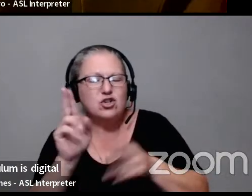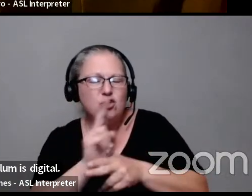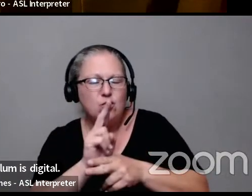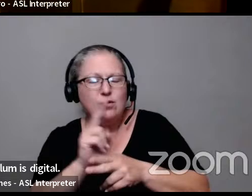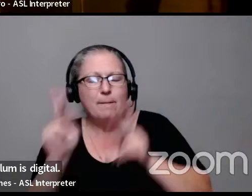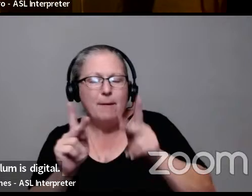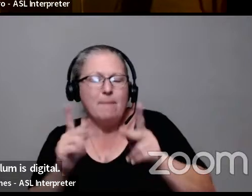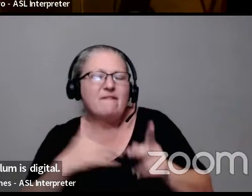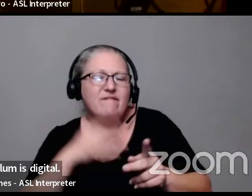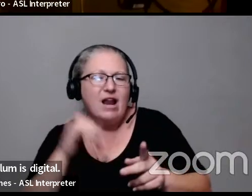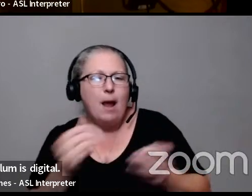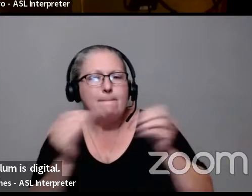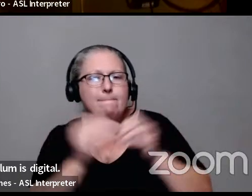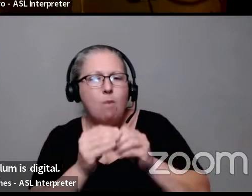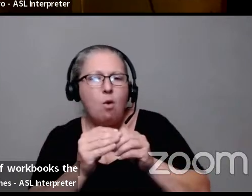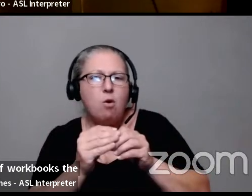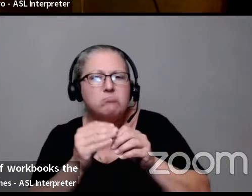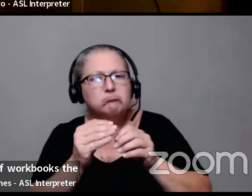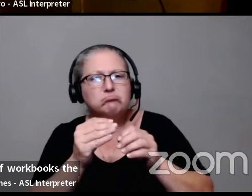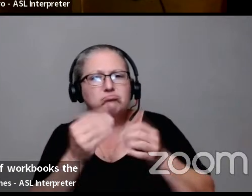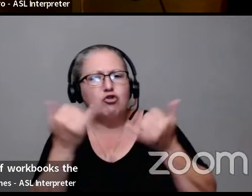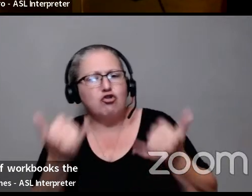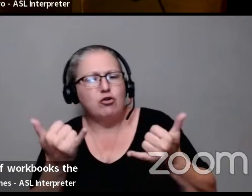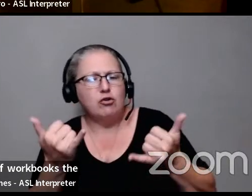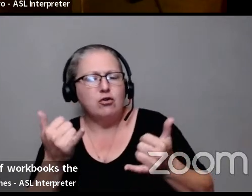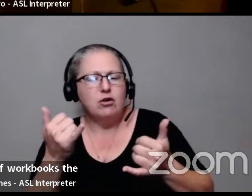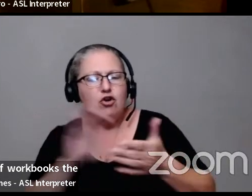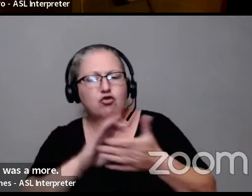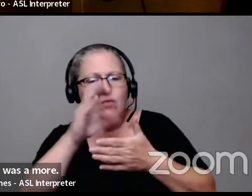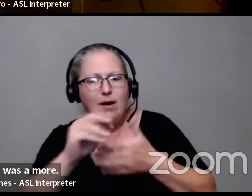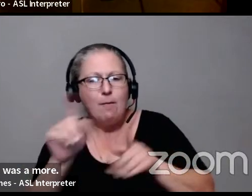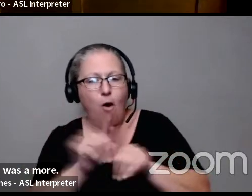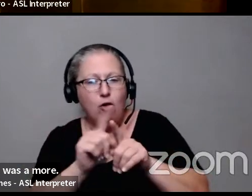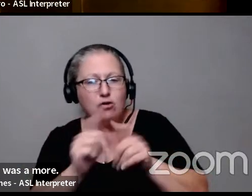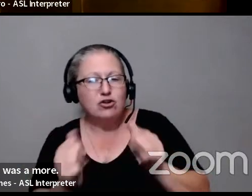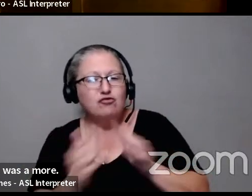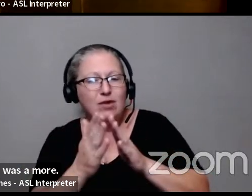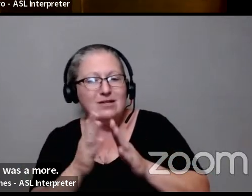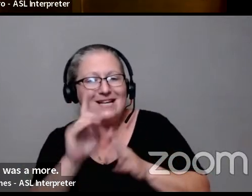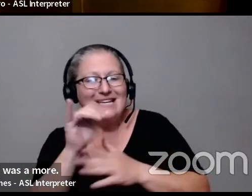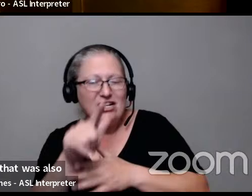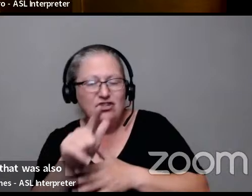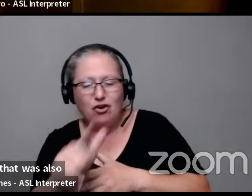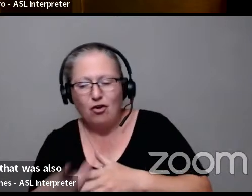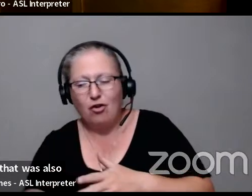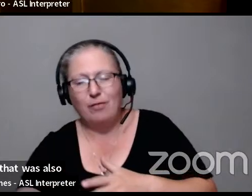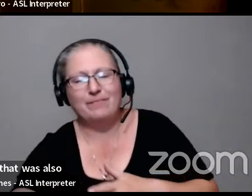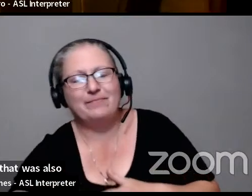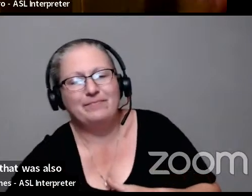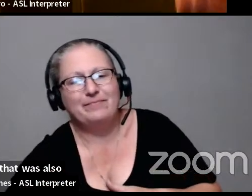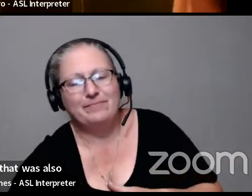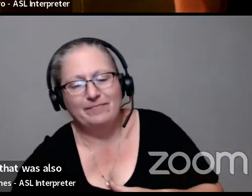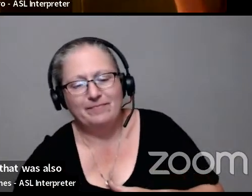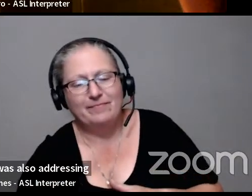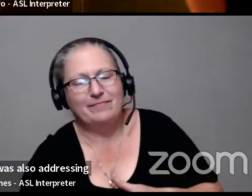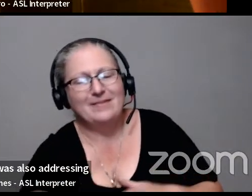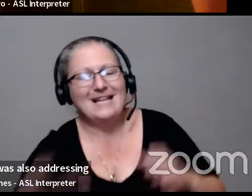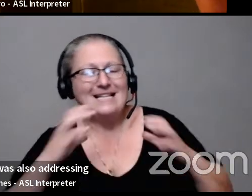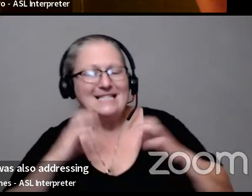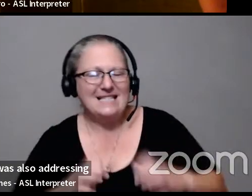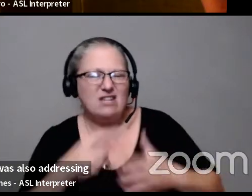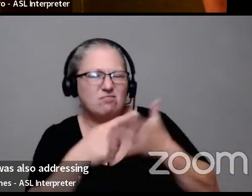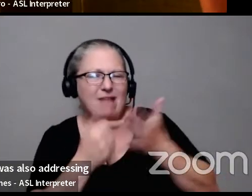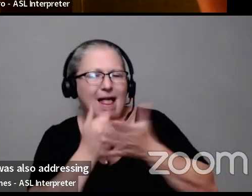more contemporary curriculum that was really also addressing a lot of the digital citizenship kinds of stuff that we want to